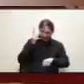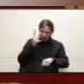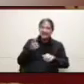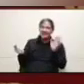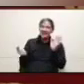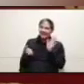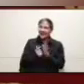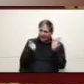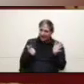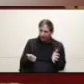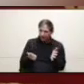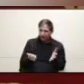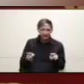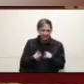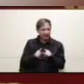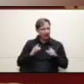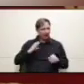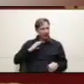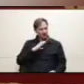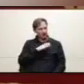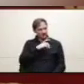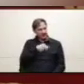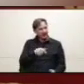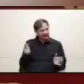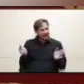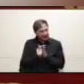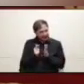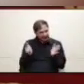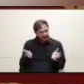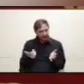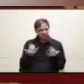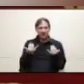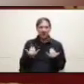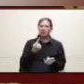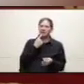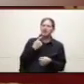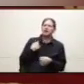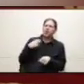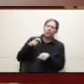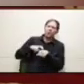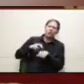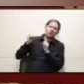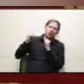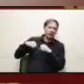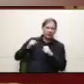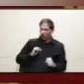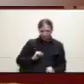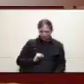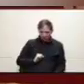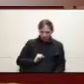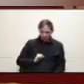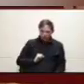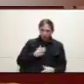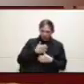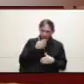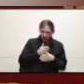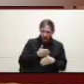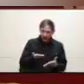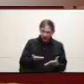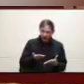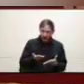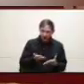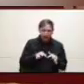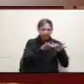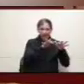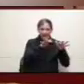illegal. Same with the councillors. It is illegal. Now you want to say they have to agree to it. No, they are working. There are people